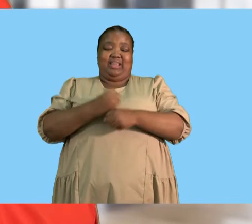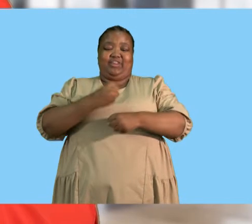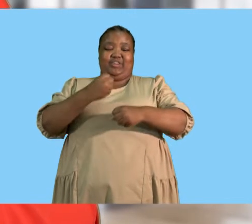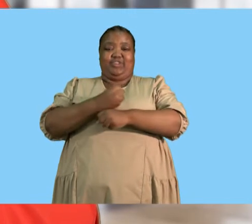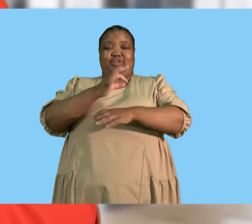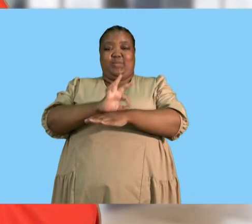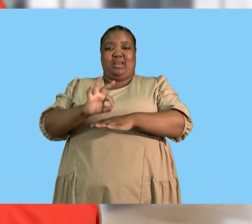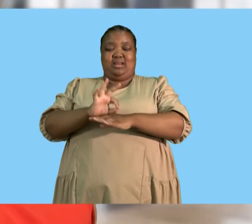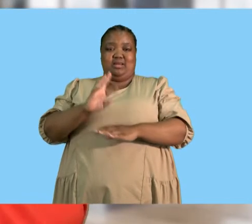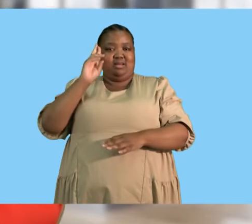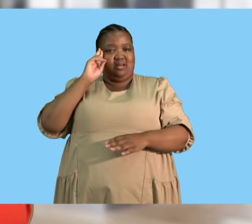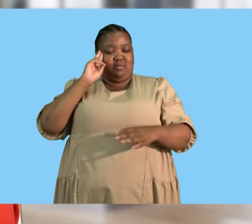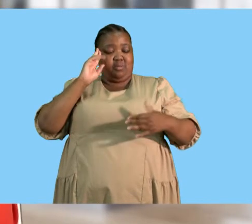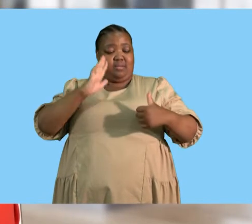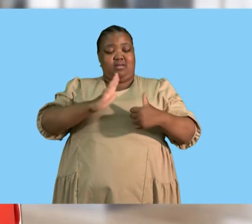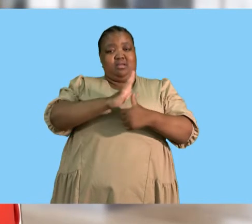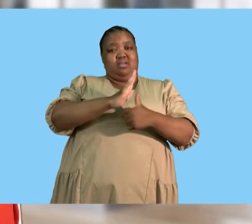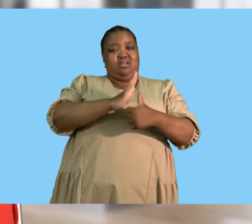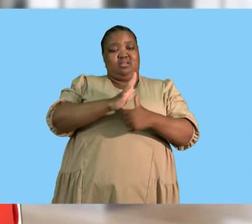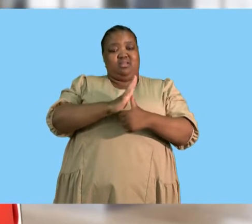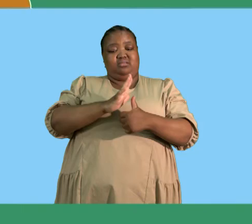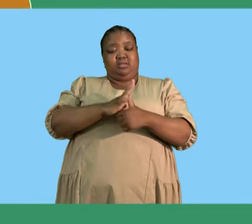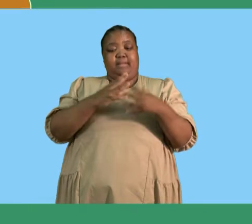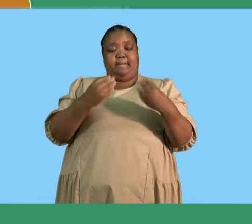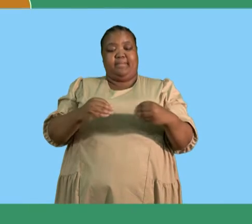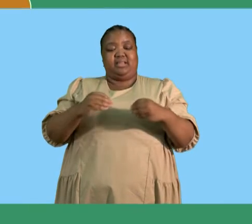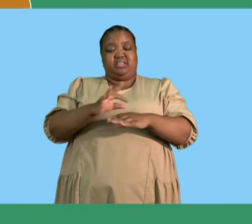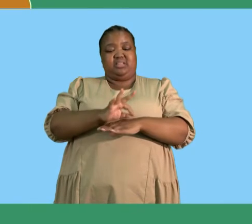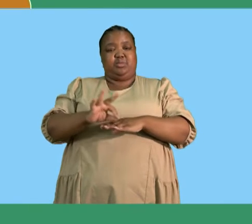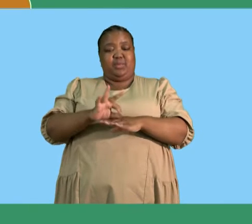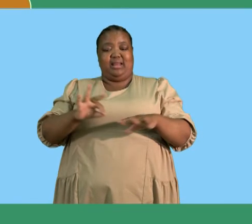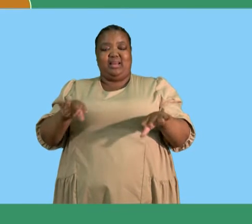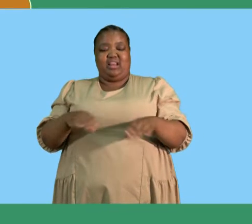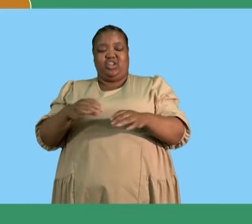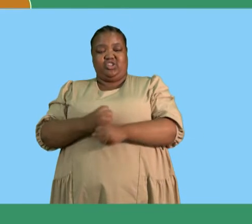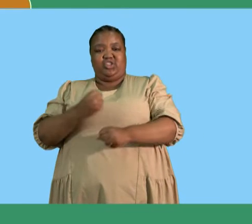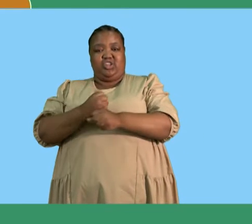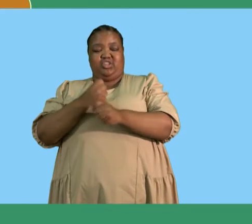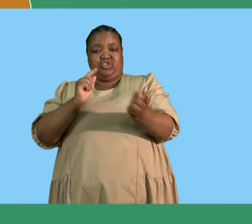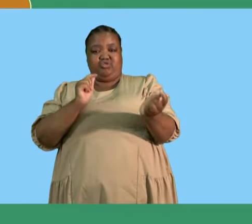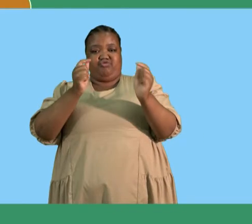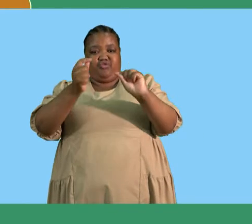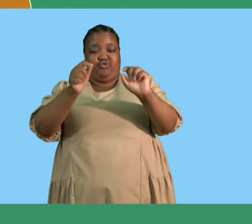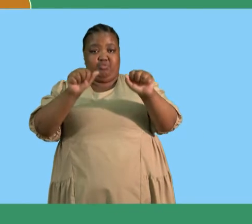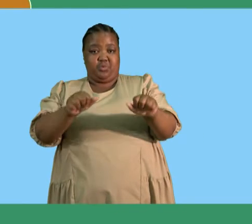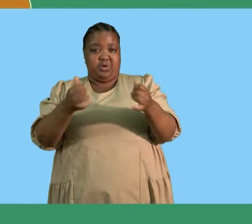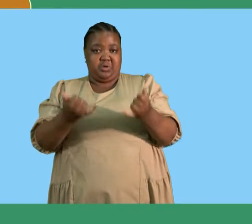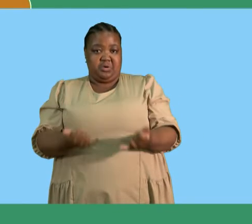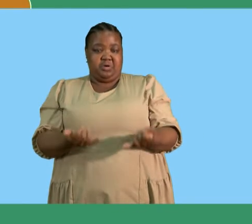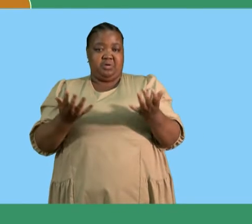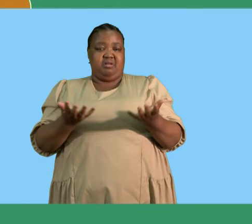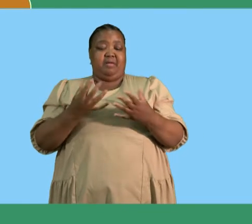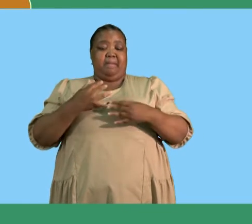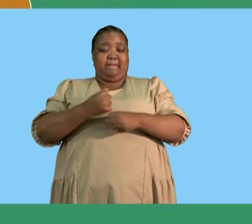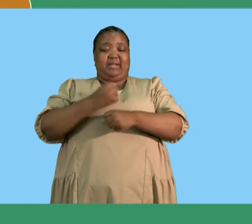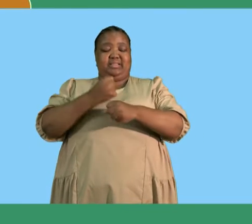the first part, we were only looking at transforming our business plan into an action. So now we want to